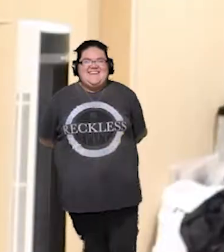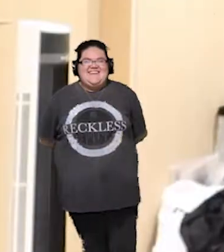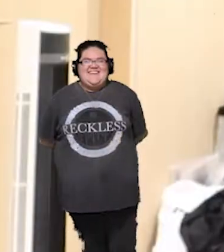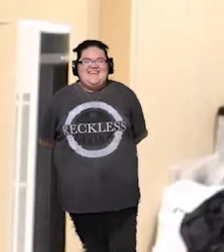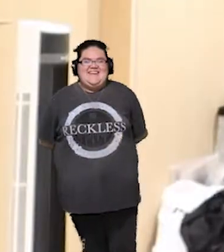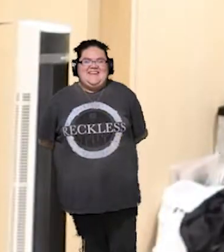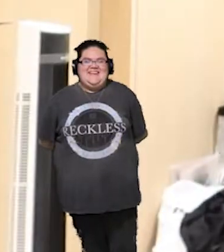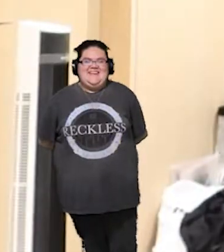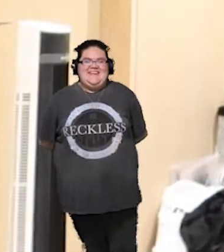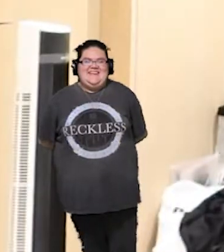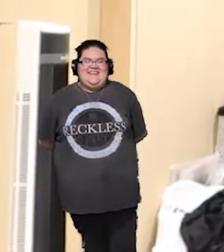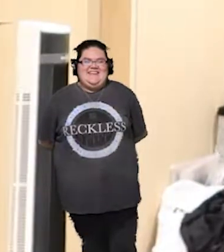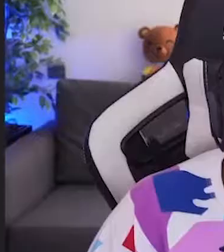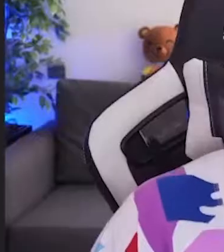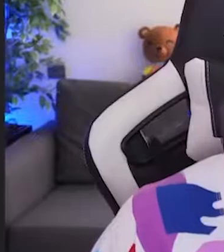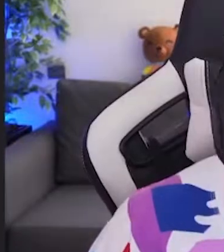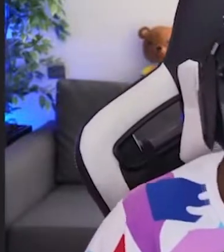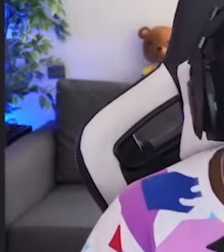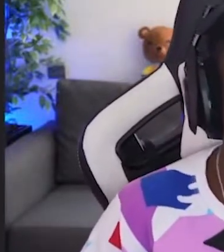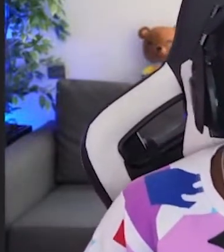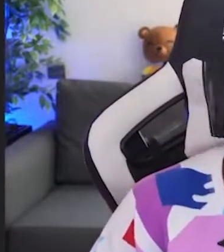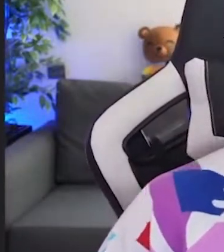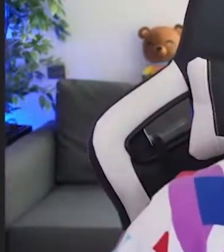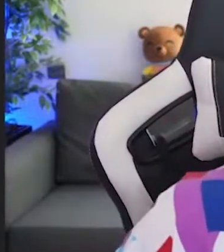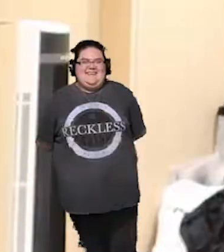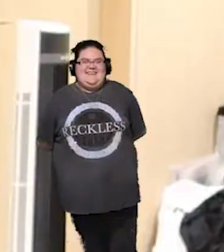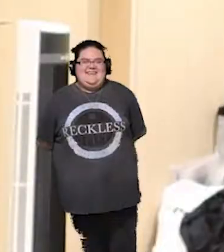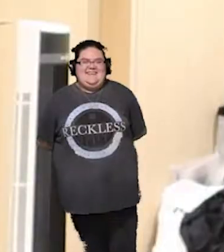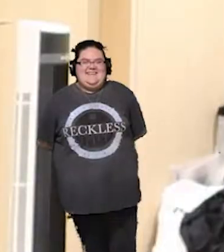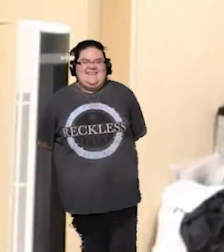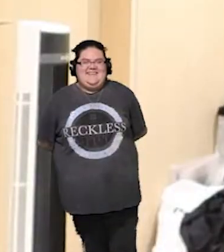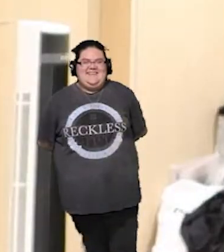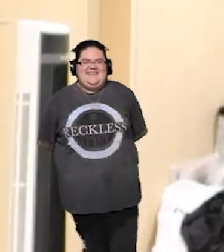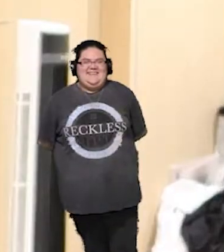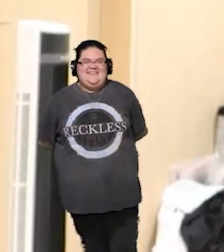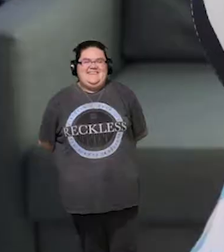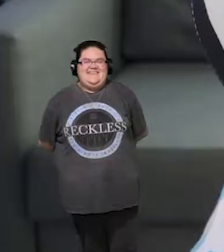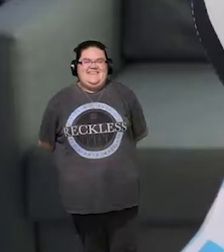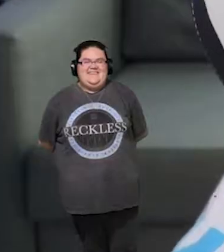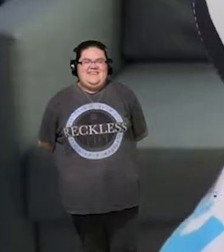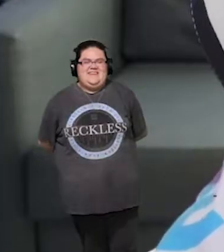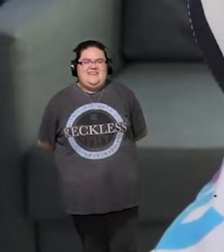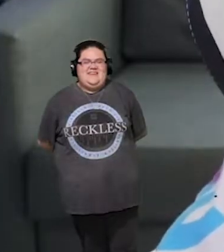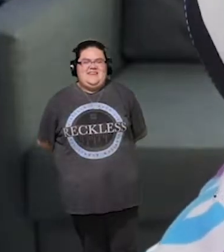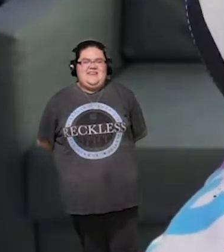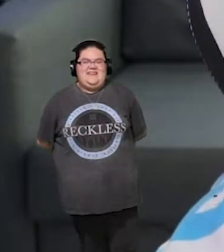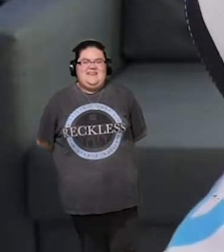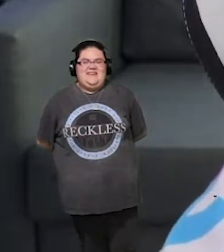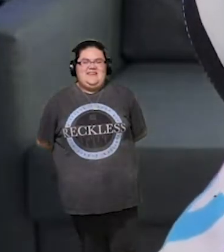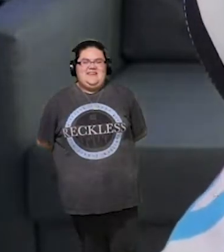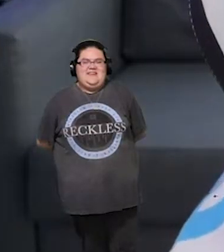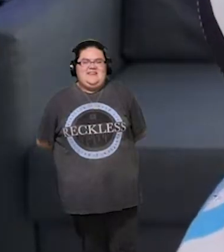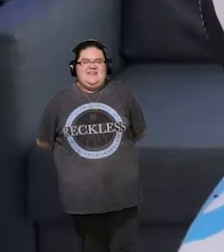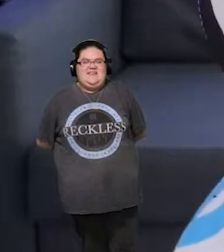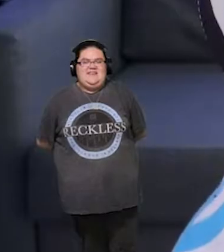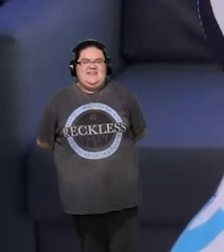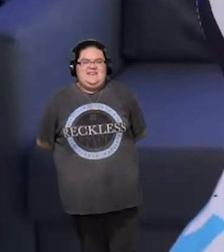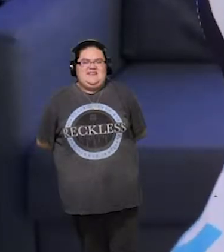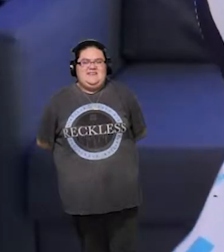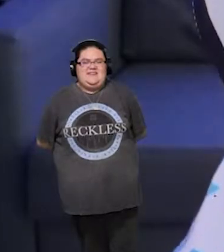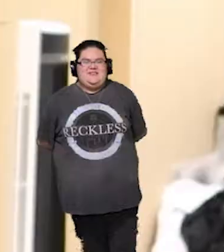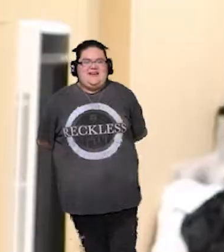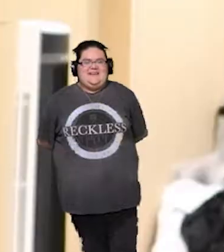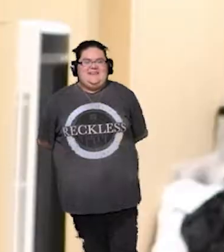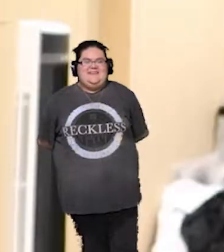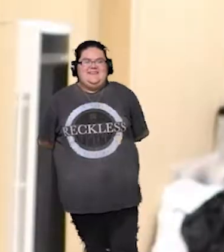video. Normally we react to 10 minutes, sometimes 15. Yeah. Today it's 4. When is the last time you reacted to a 15 minute